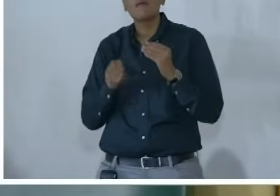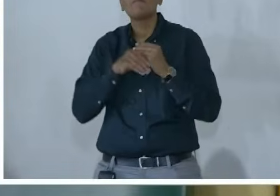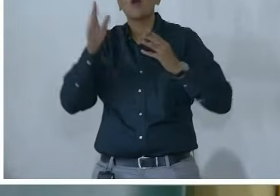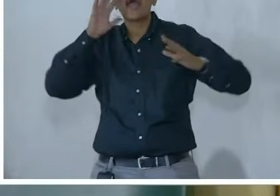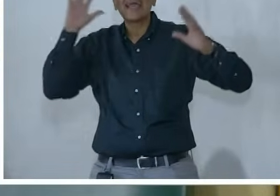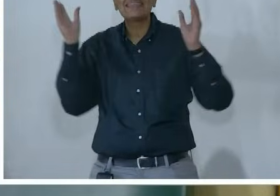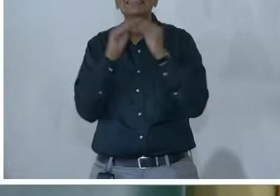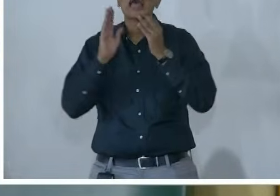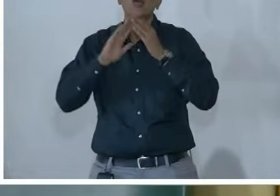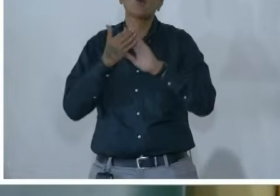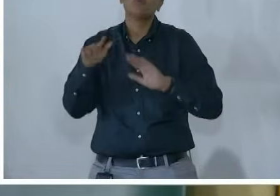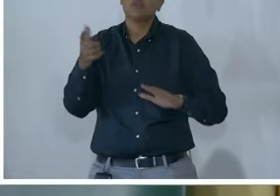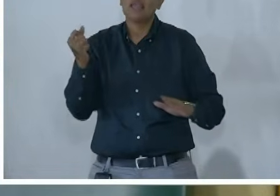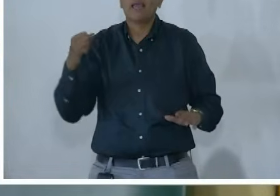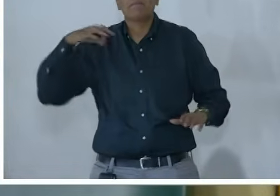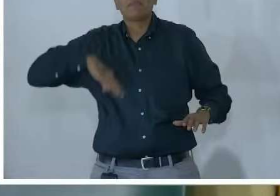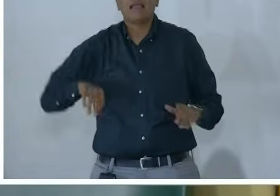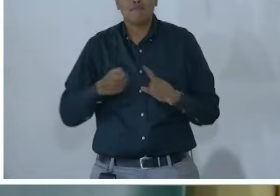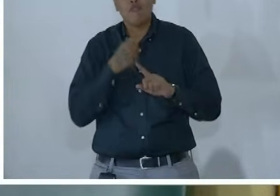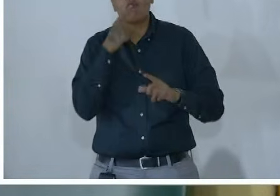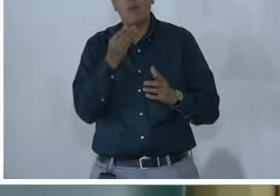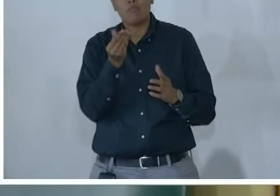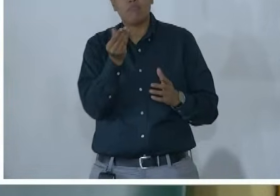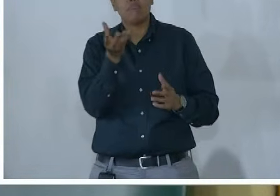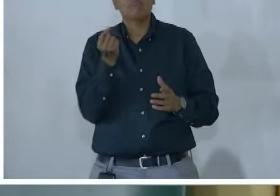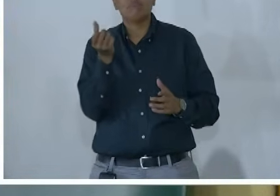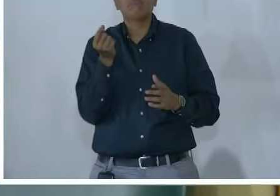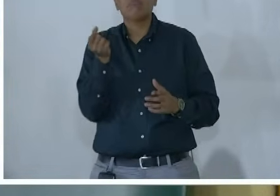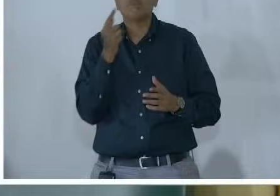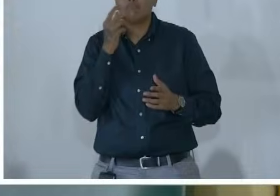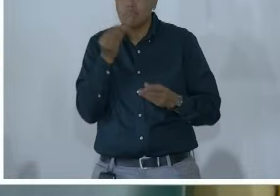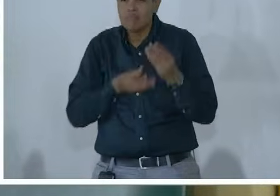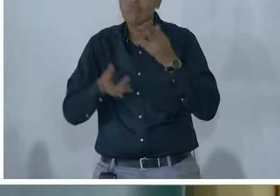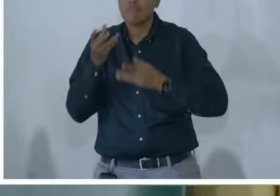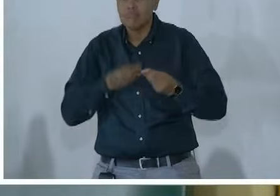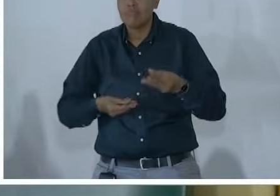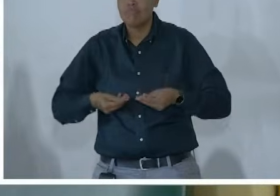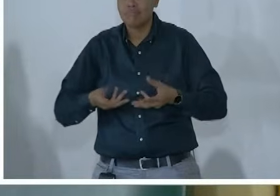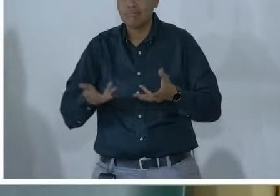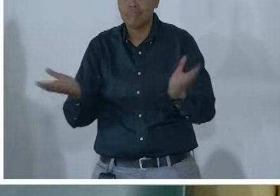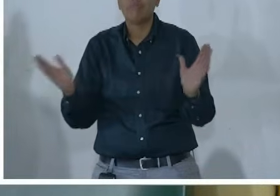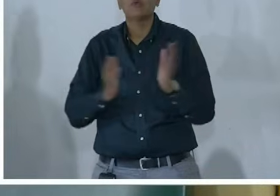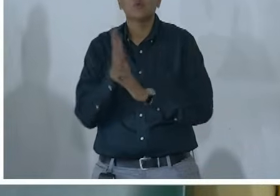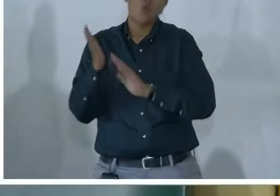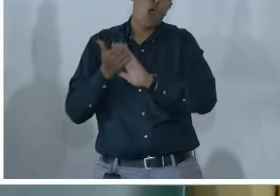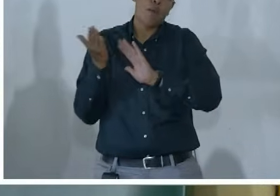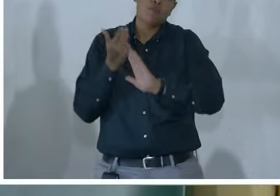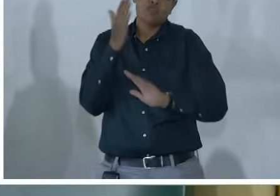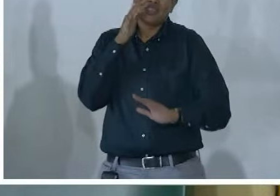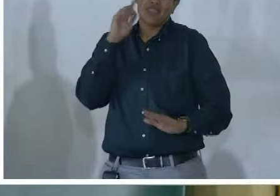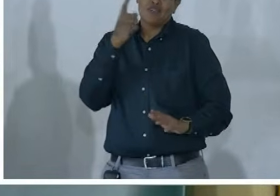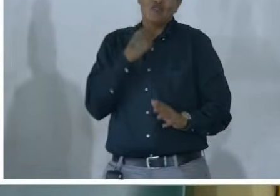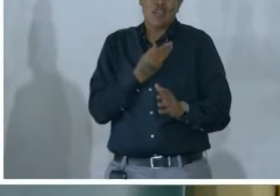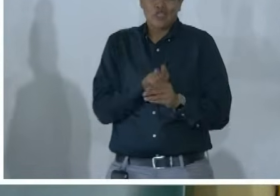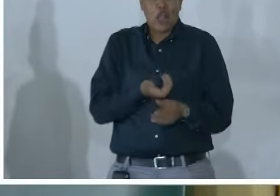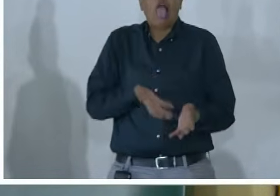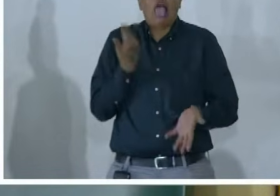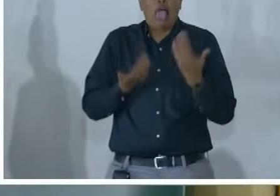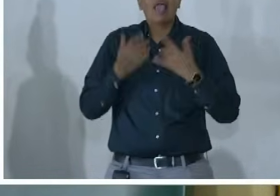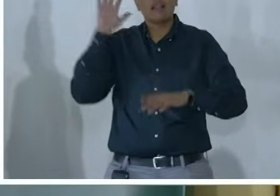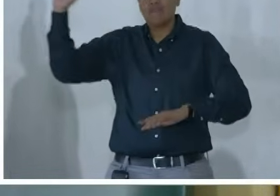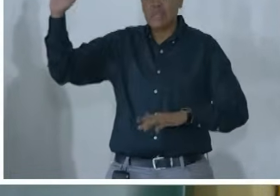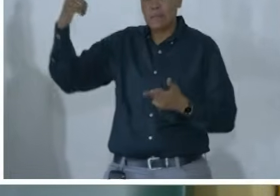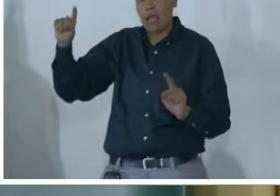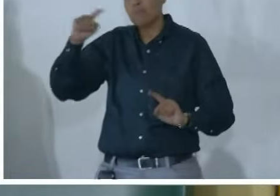entire communities benefit from the economic activity generated by its operation. It is for this reason that